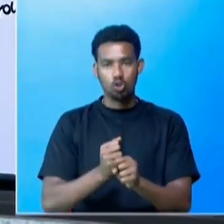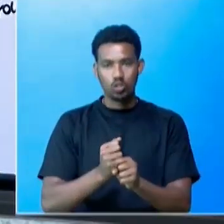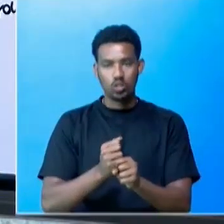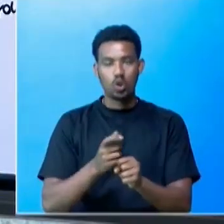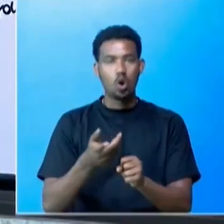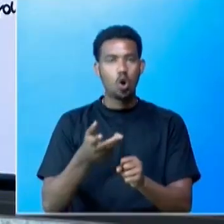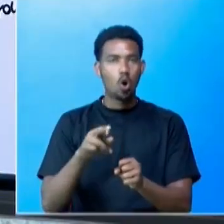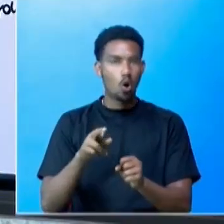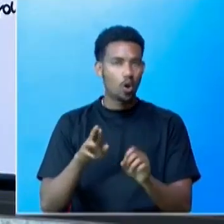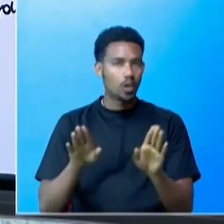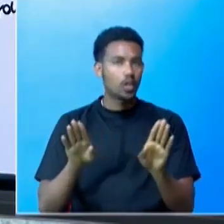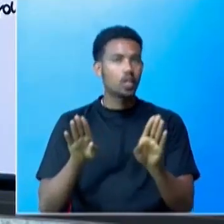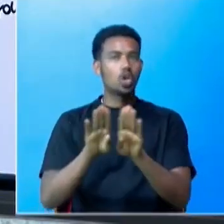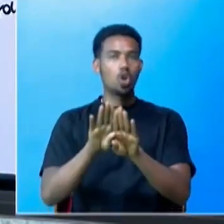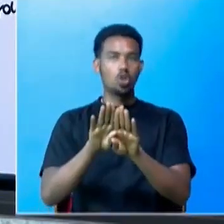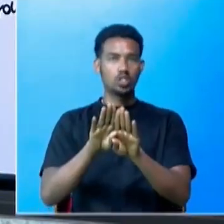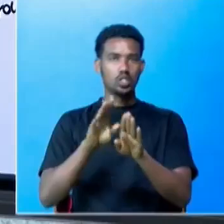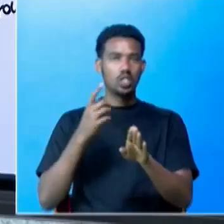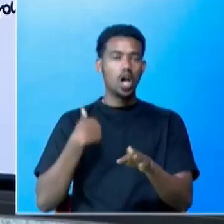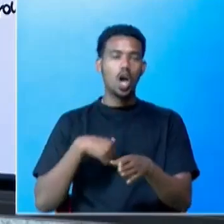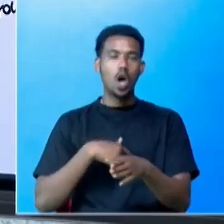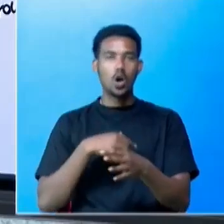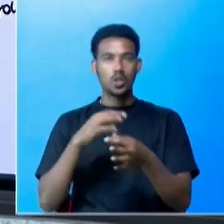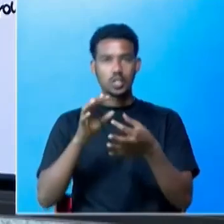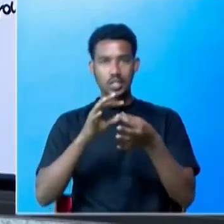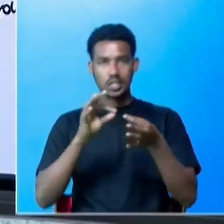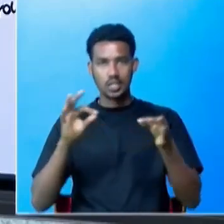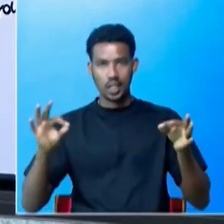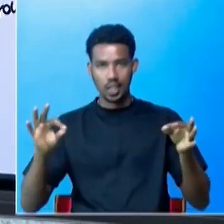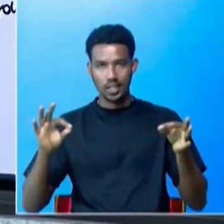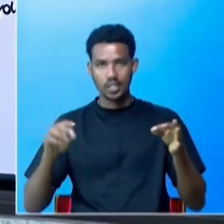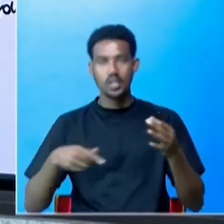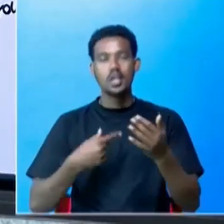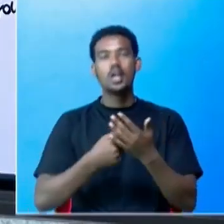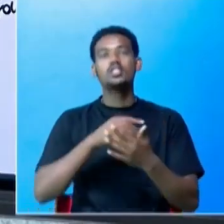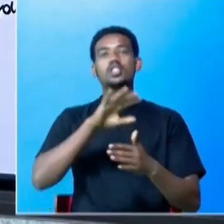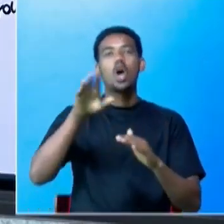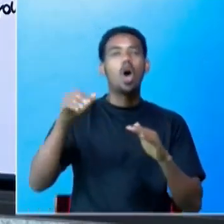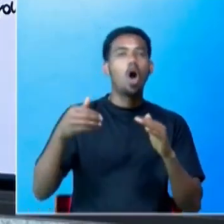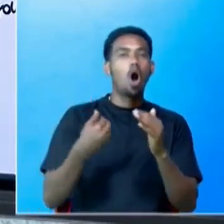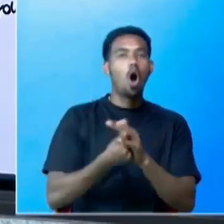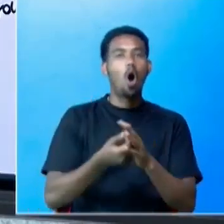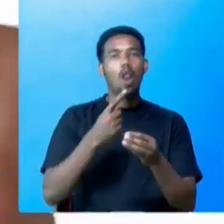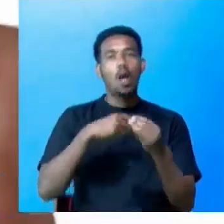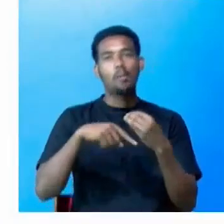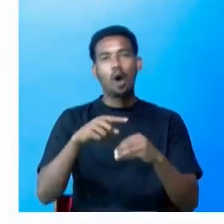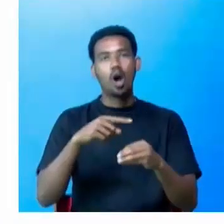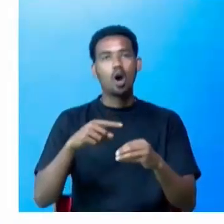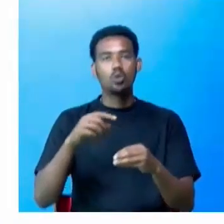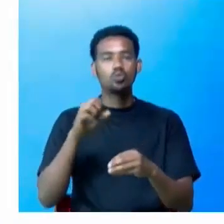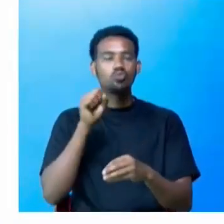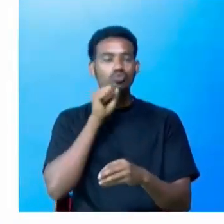close our sentence. So by using this is all about my friend Sarah.